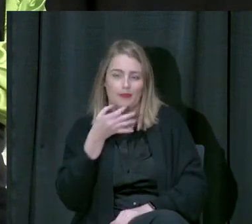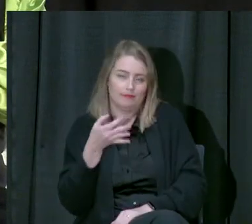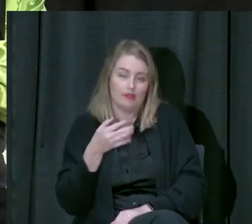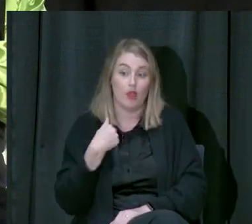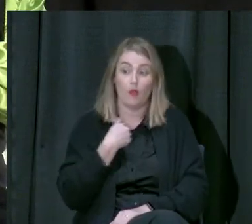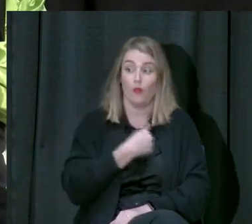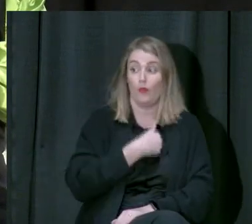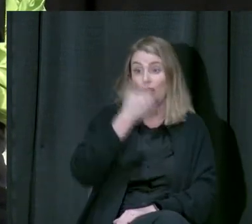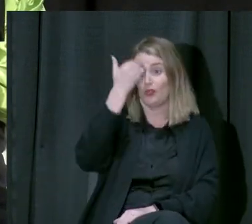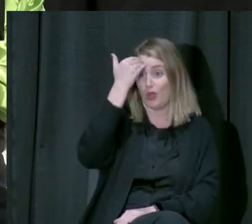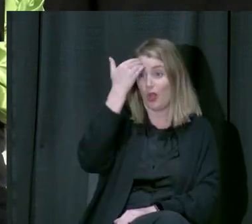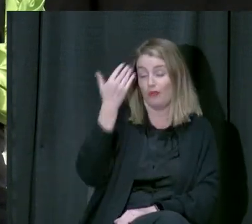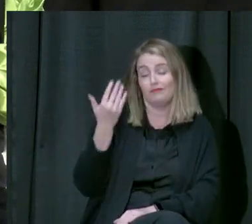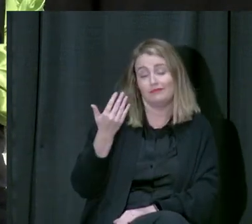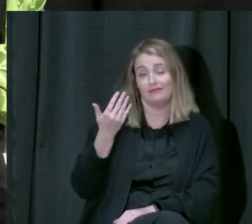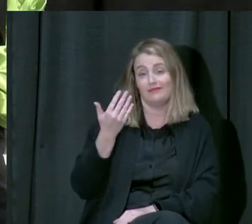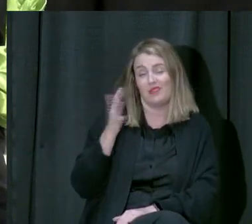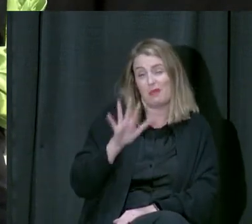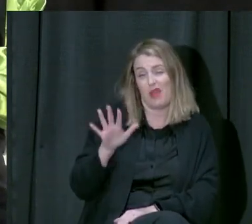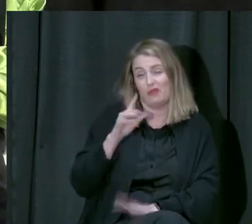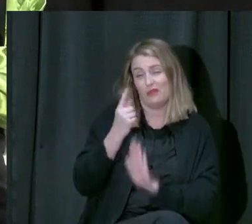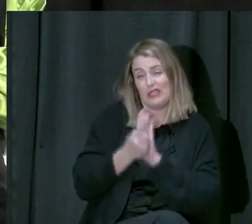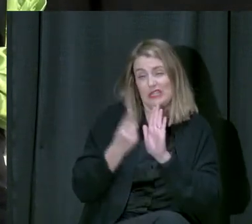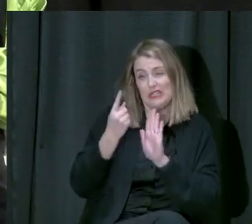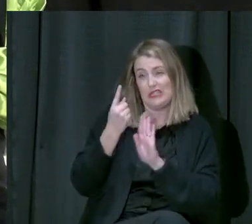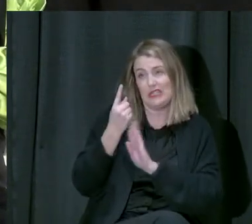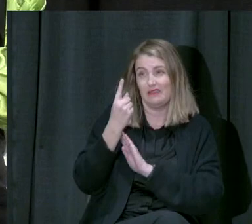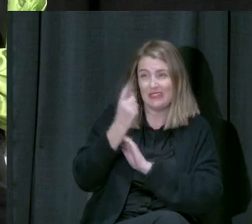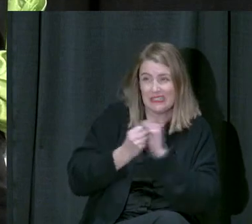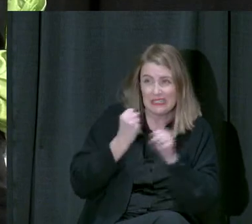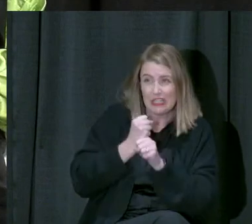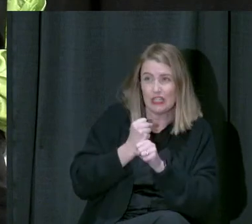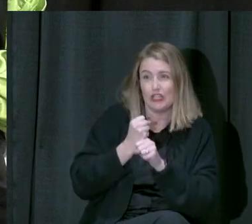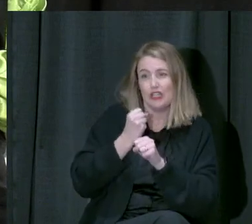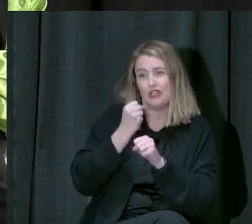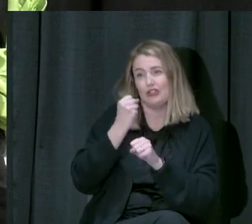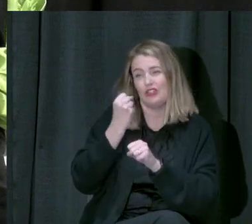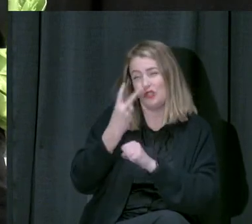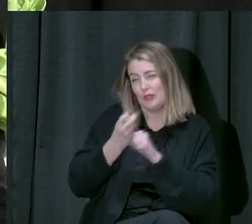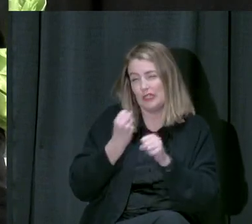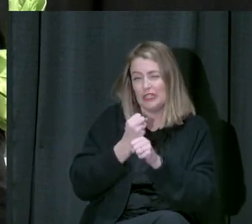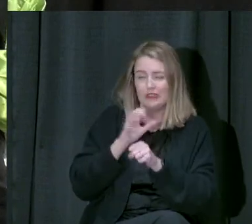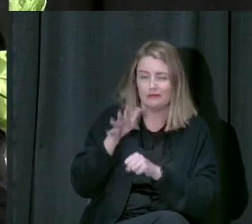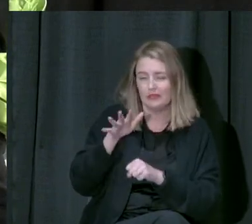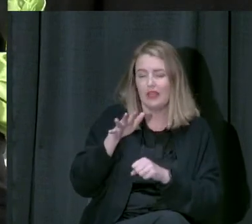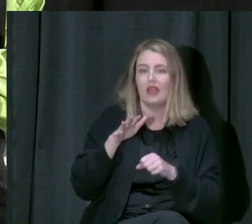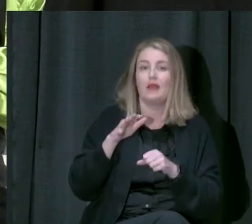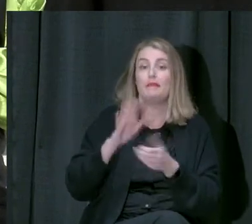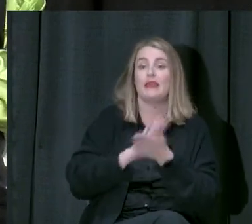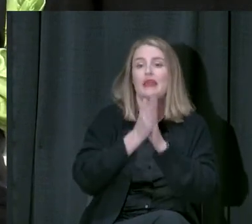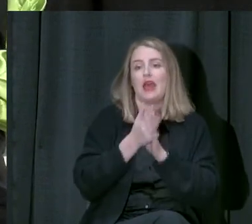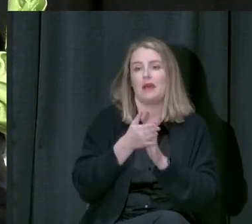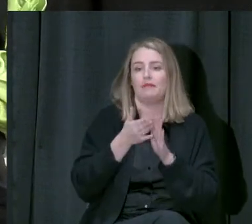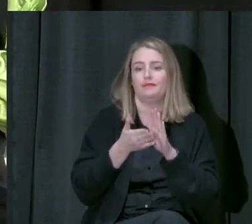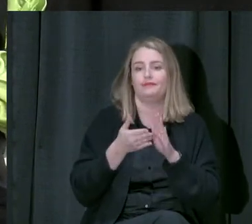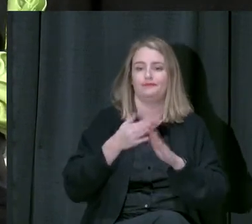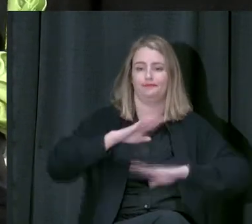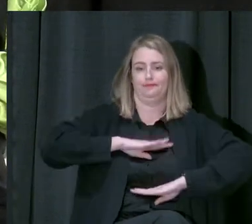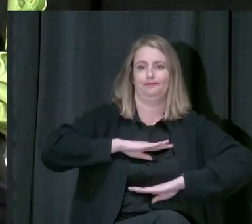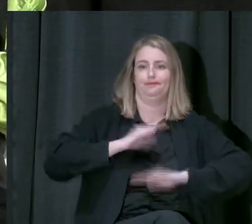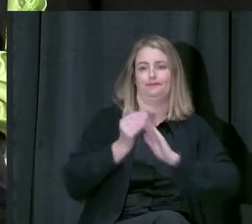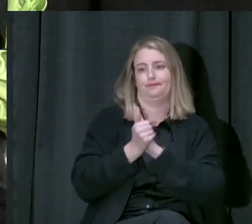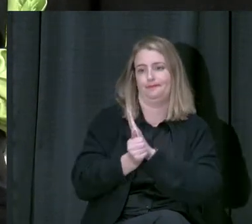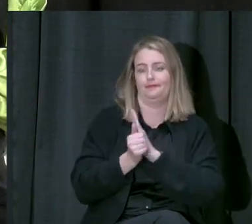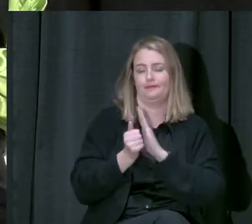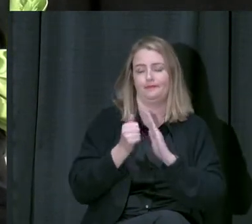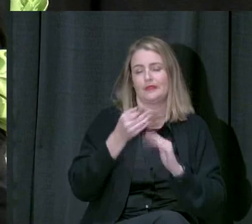we know that it takes about 1.5 to 2 years to become an expert or to be proficient in document